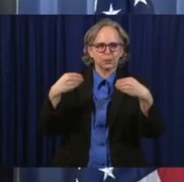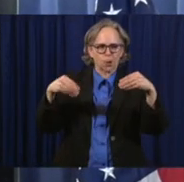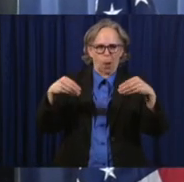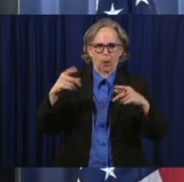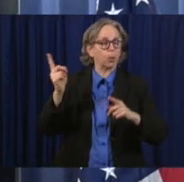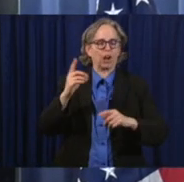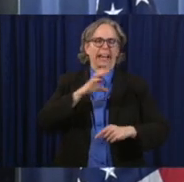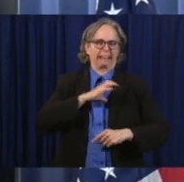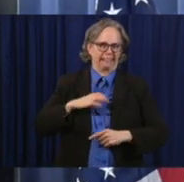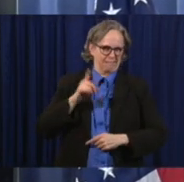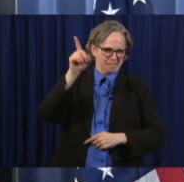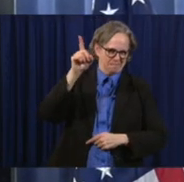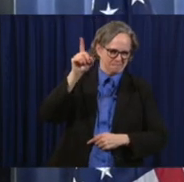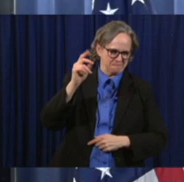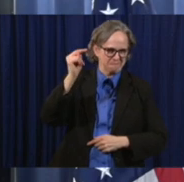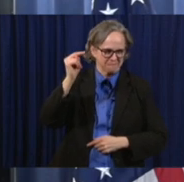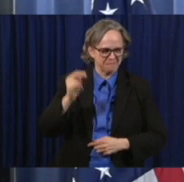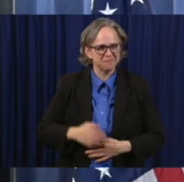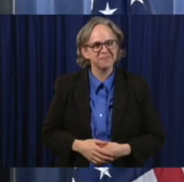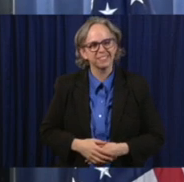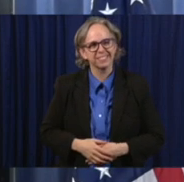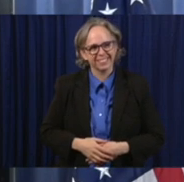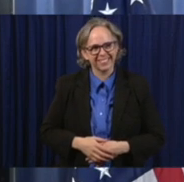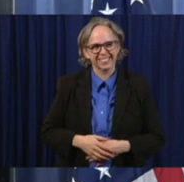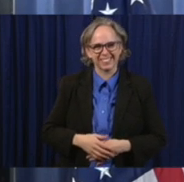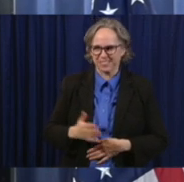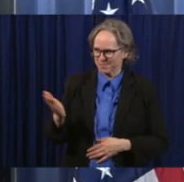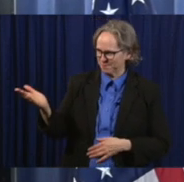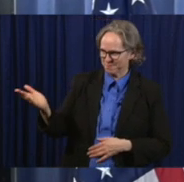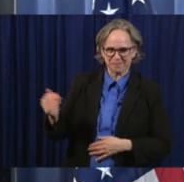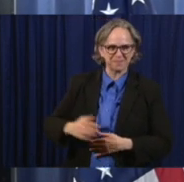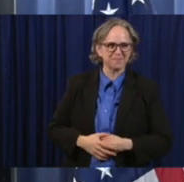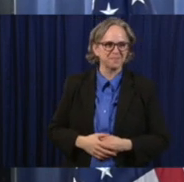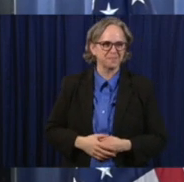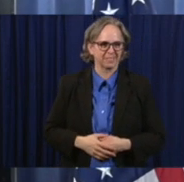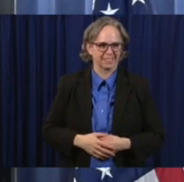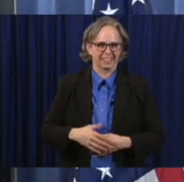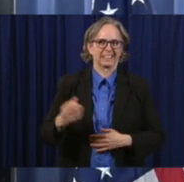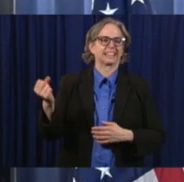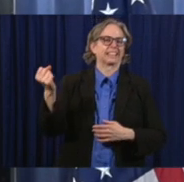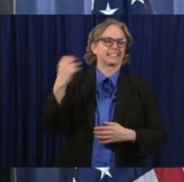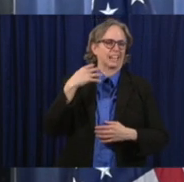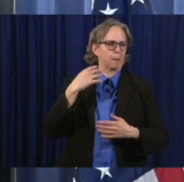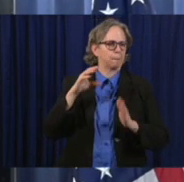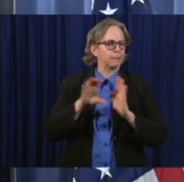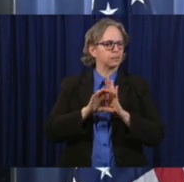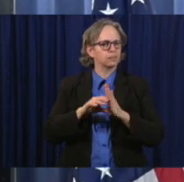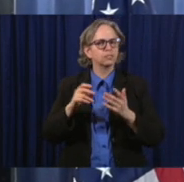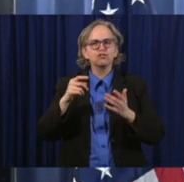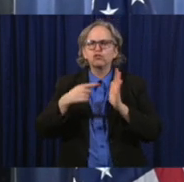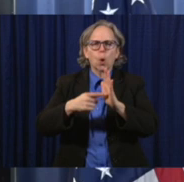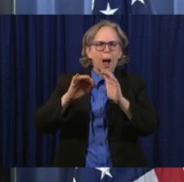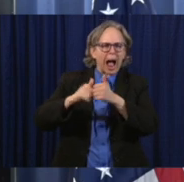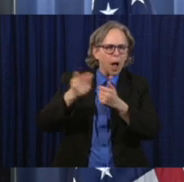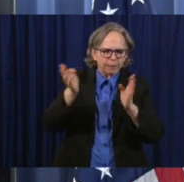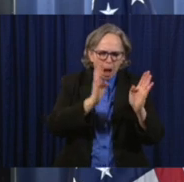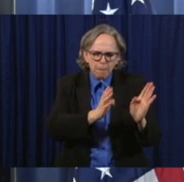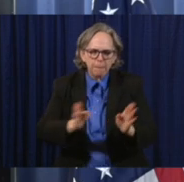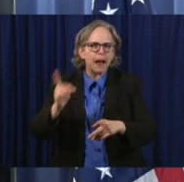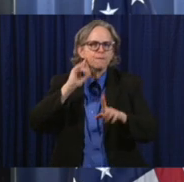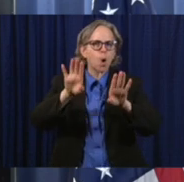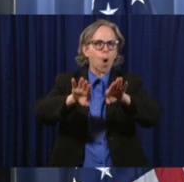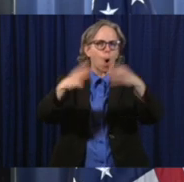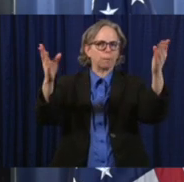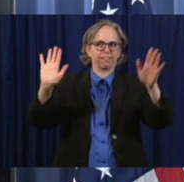Corner. To be specific, I sent some pictures to show what they have done to help get ready for opening their store today